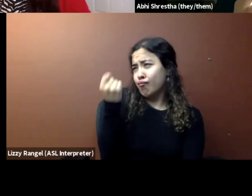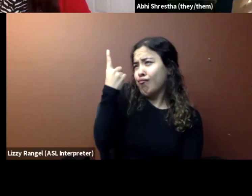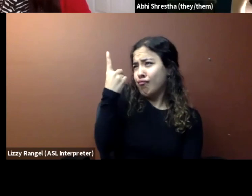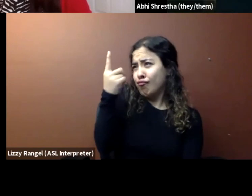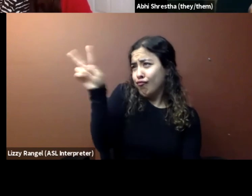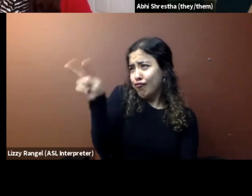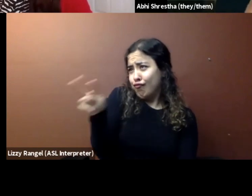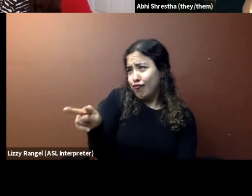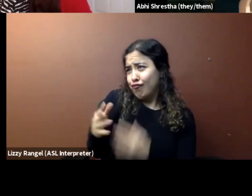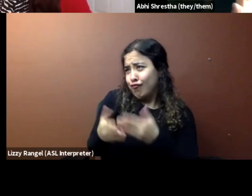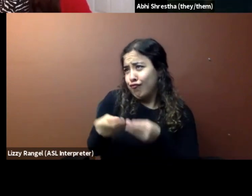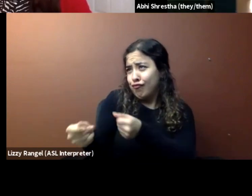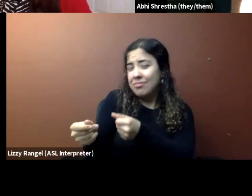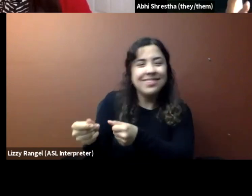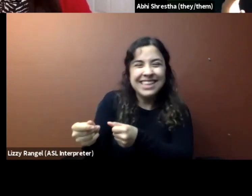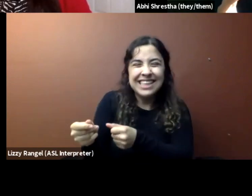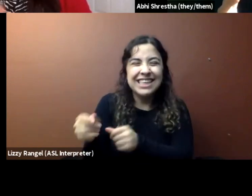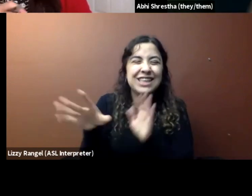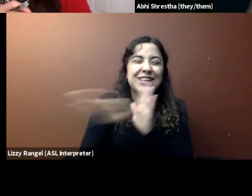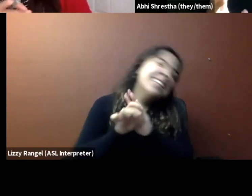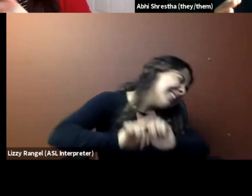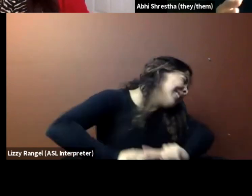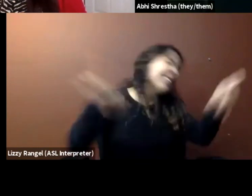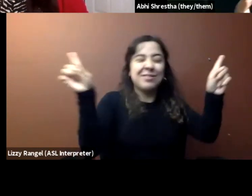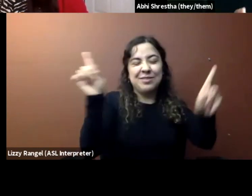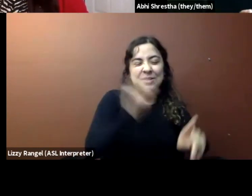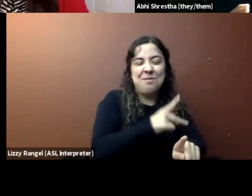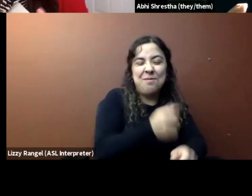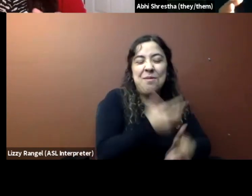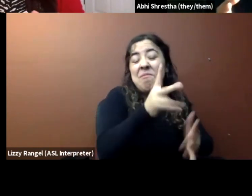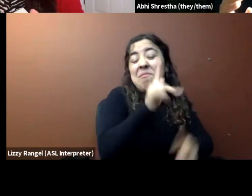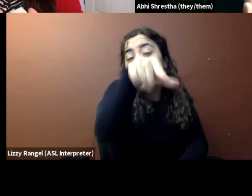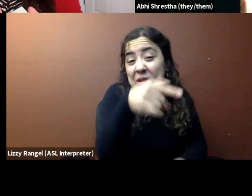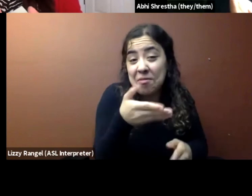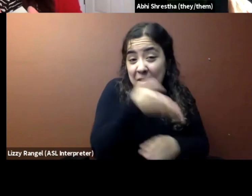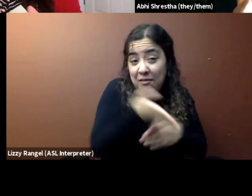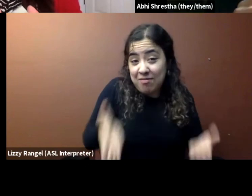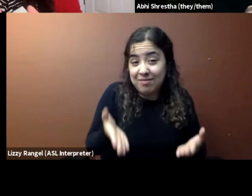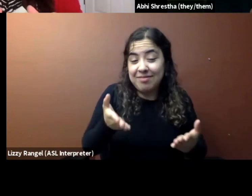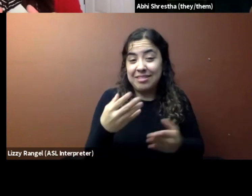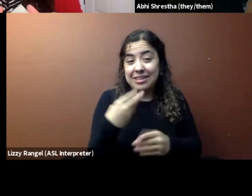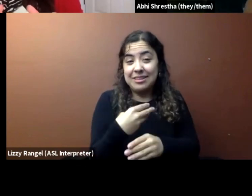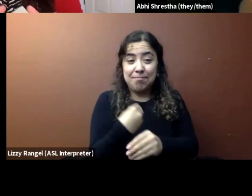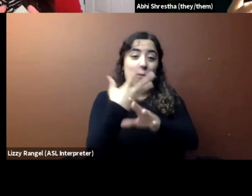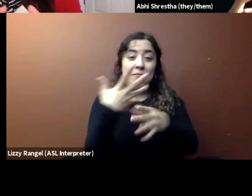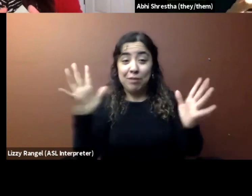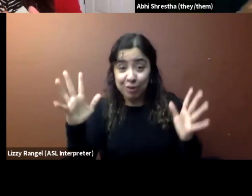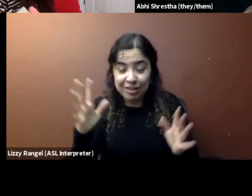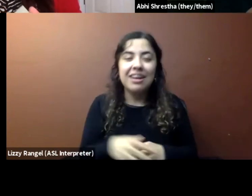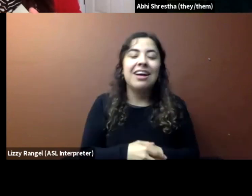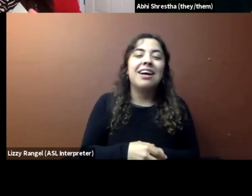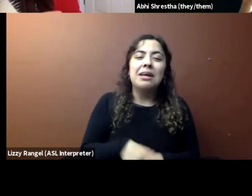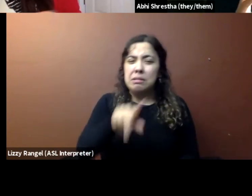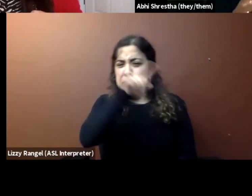can do this with a different poem later on, maybe outside of this workshop. But John, would you